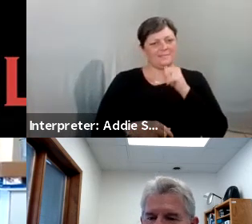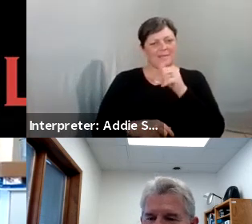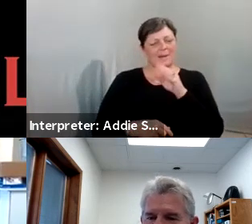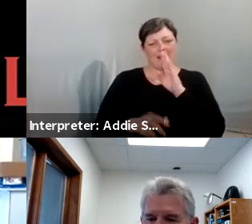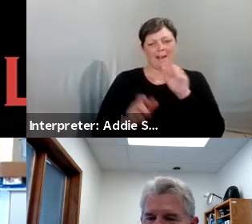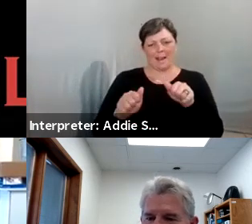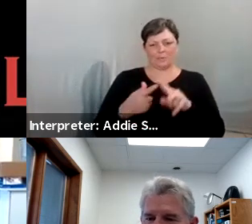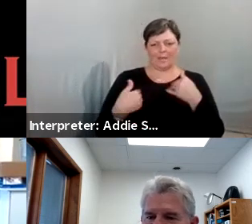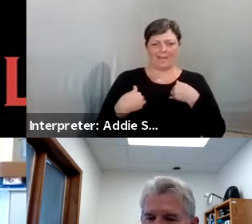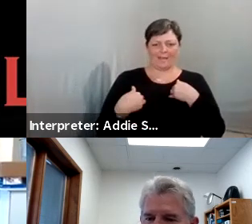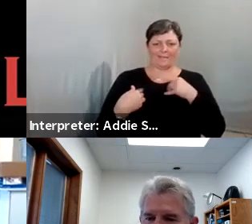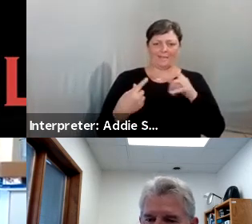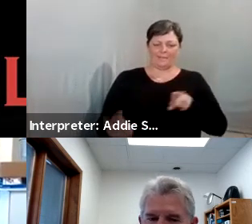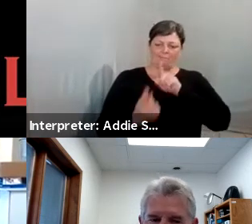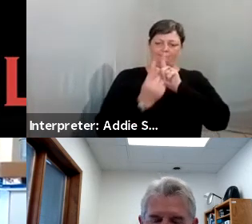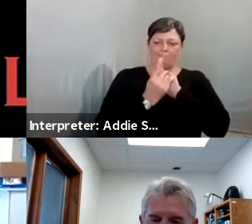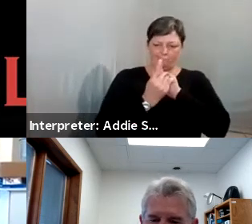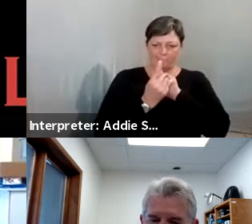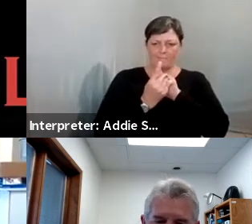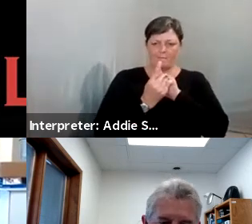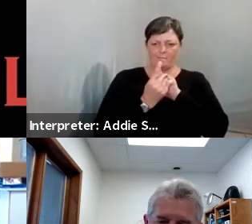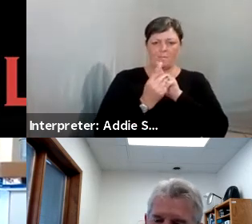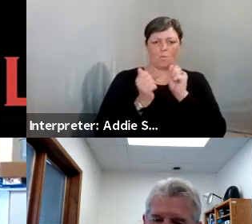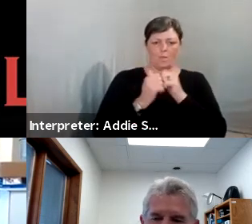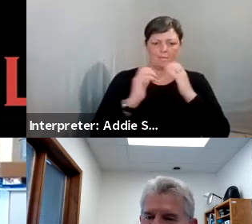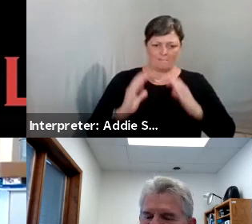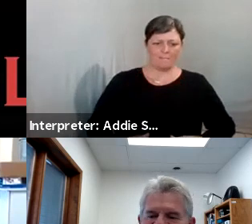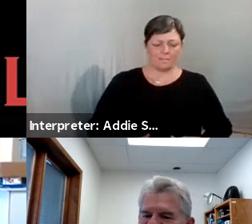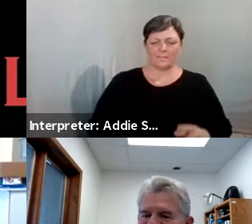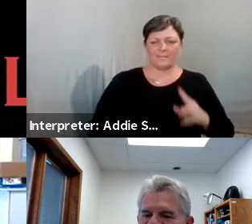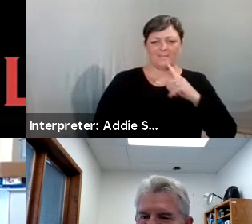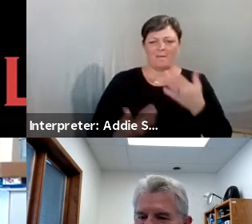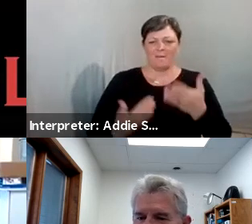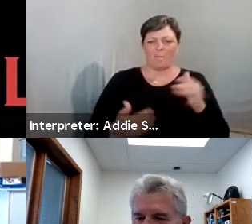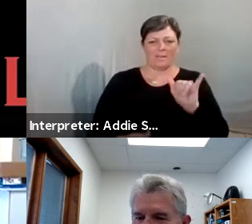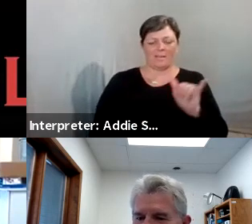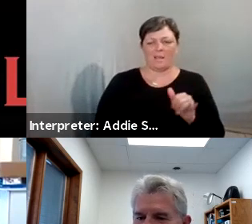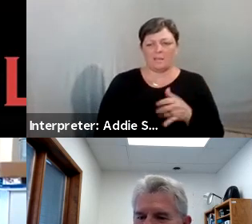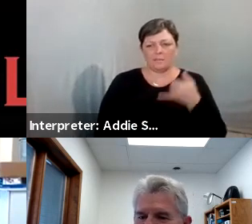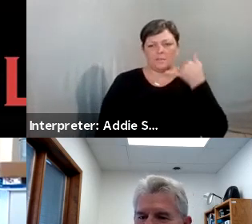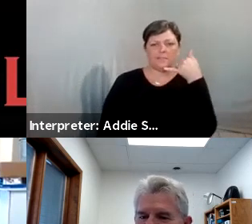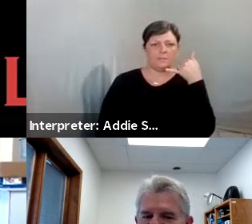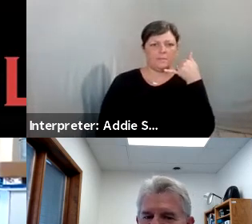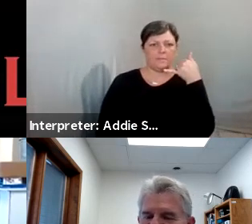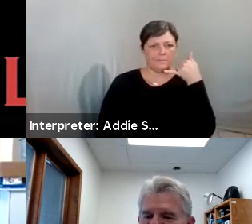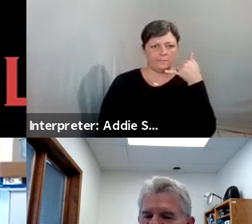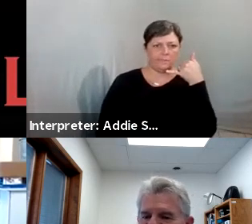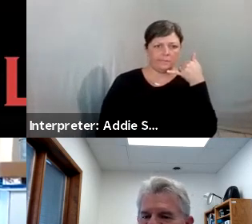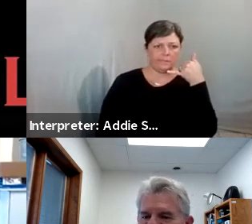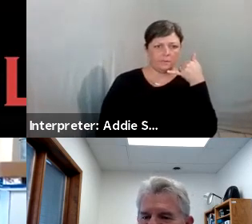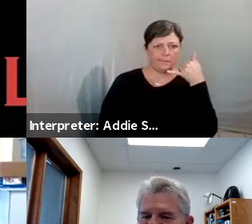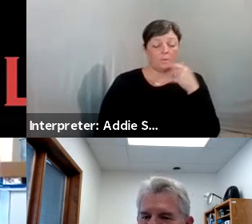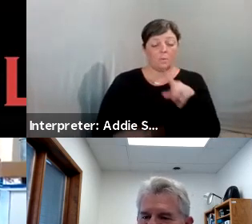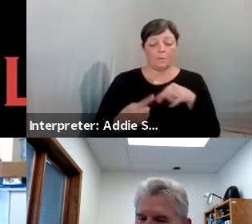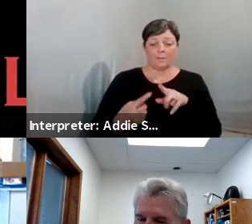have that face-to-face contact with the consumers is just, it's almost like just talking to them on the phone. You know, when you can meet with